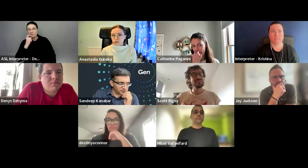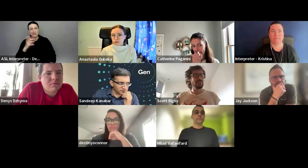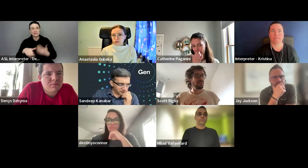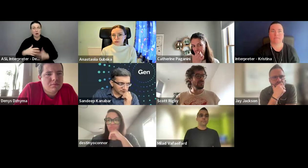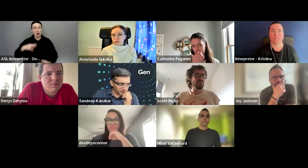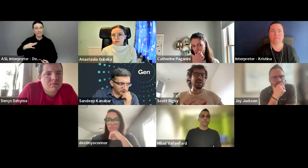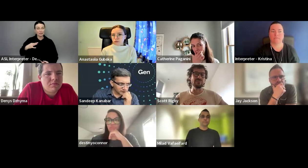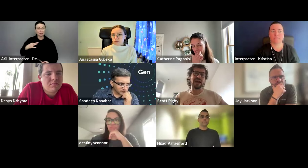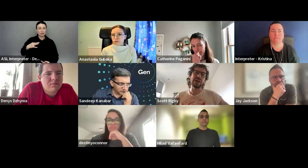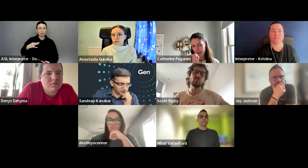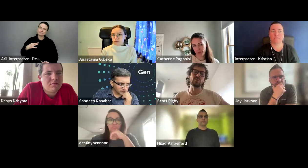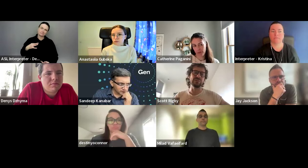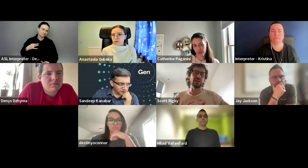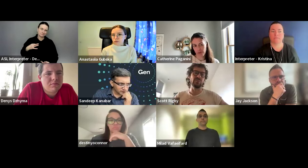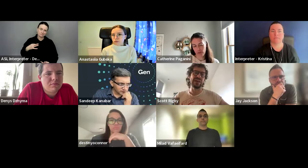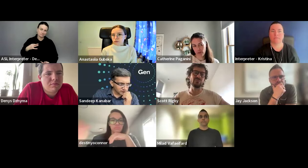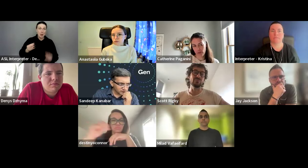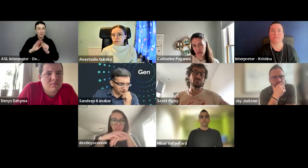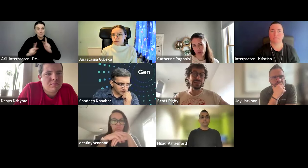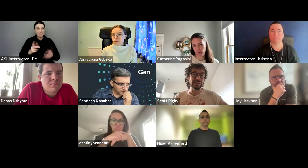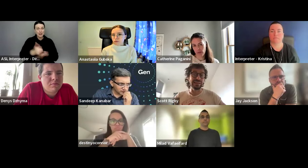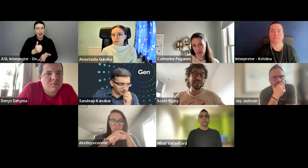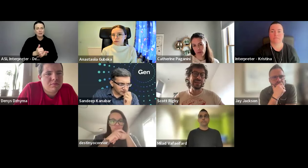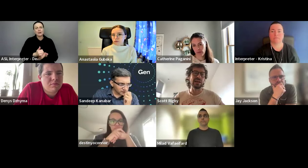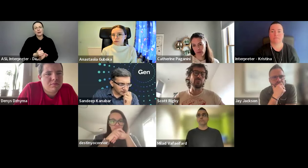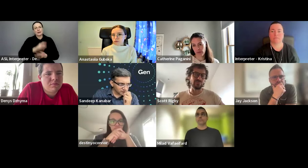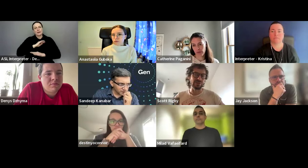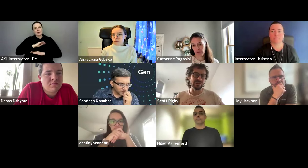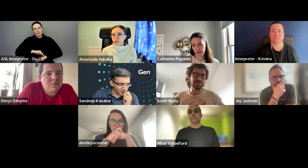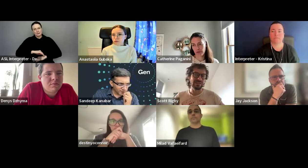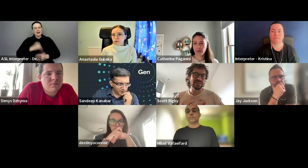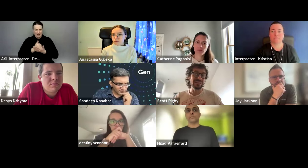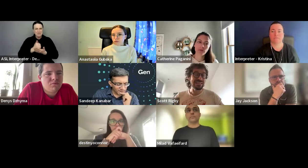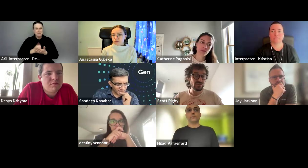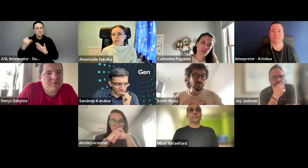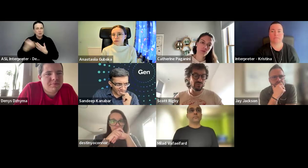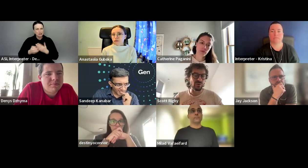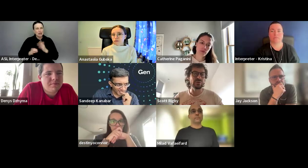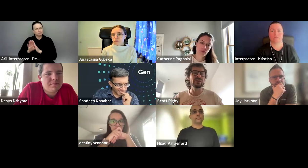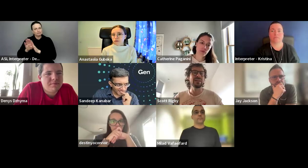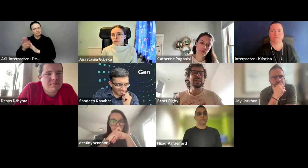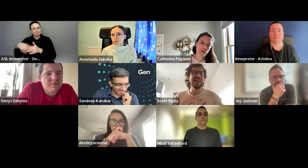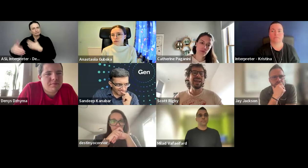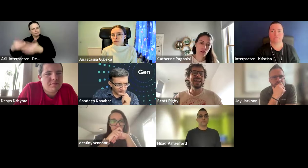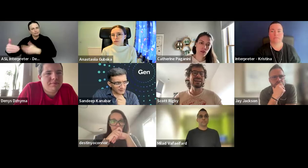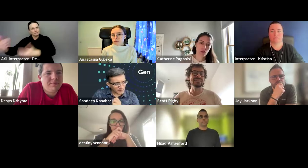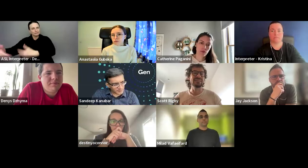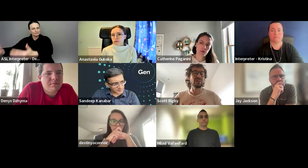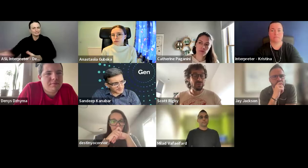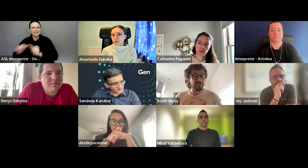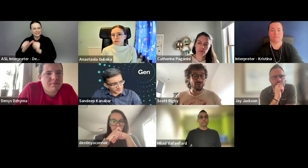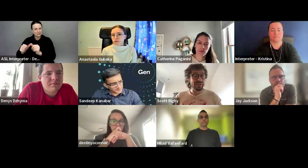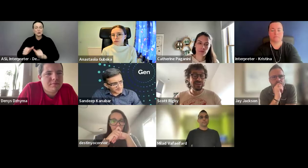volunteer, having more people to help with that would really help the project continue to move forward.